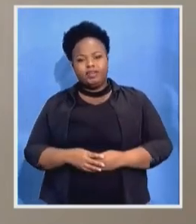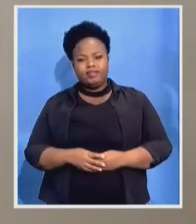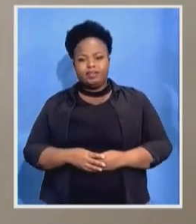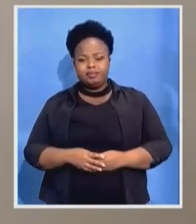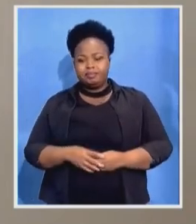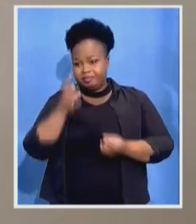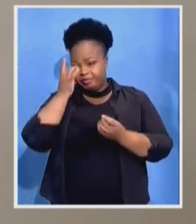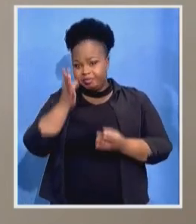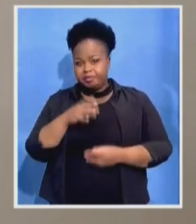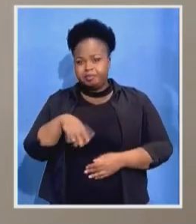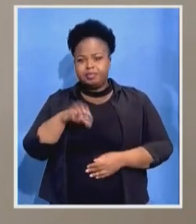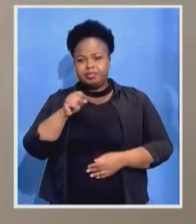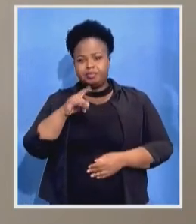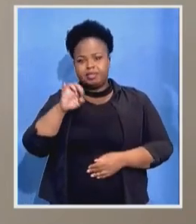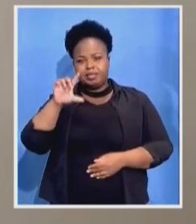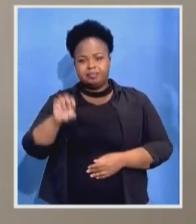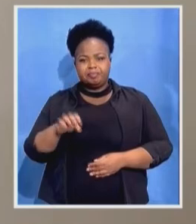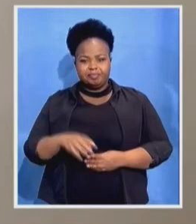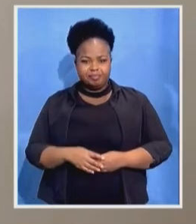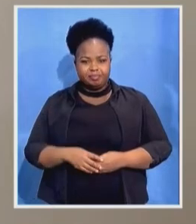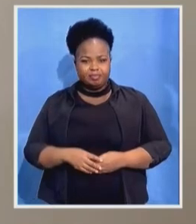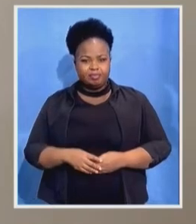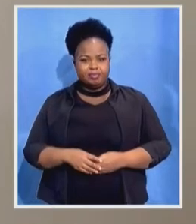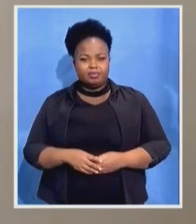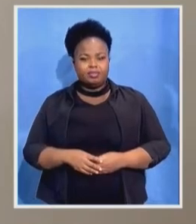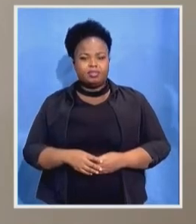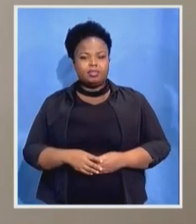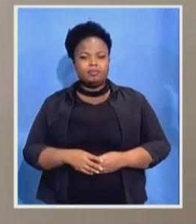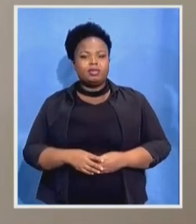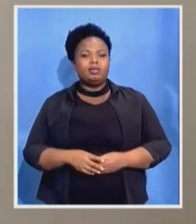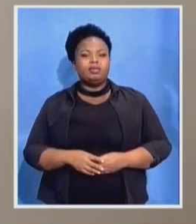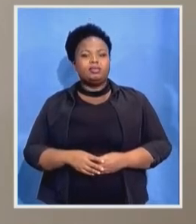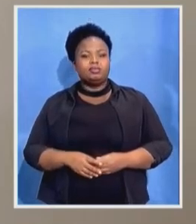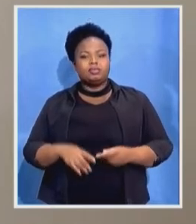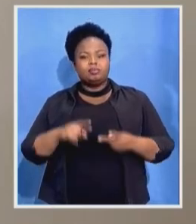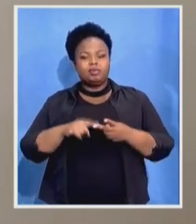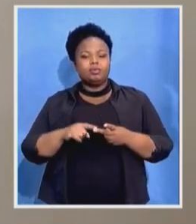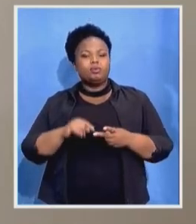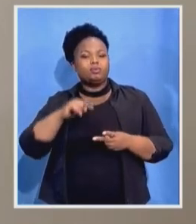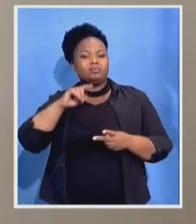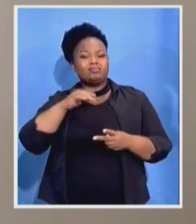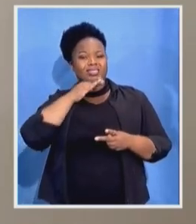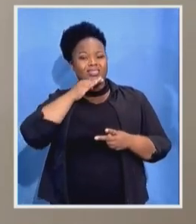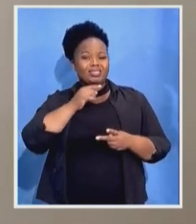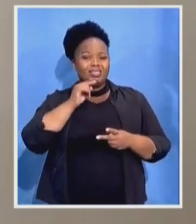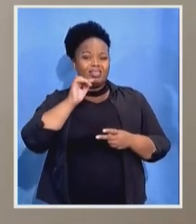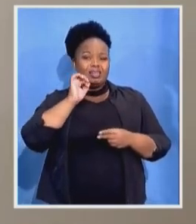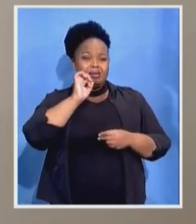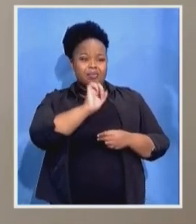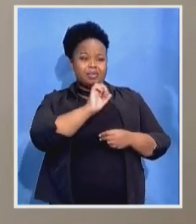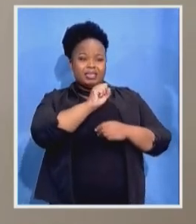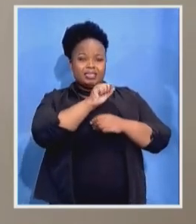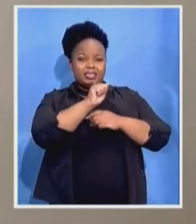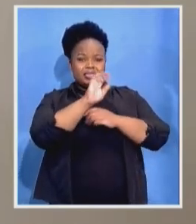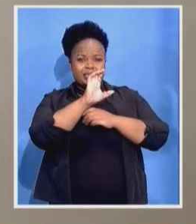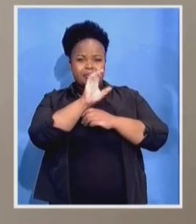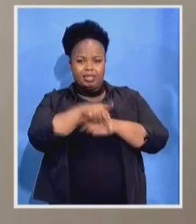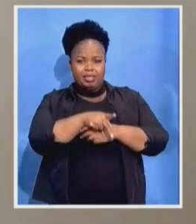And in fact, this is not only the position of the SACP. The whole alliance,